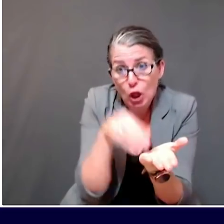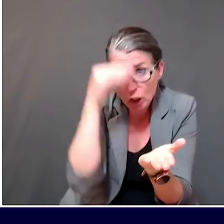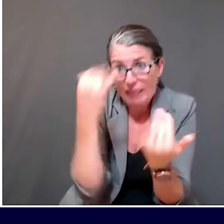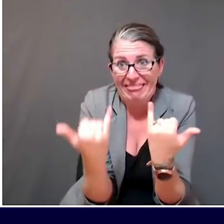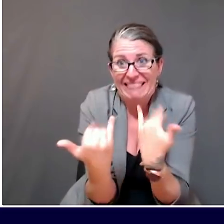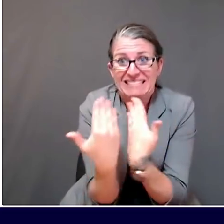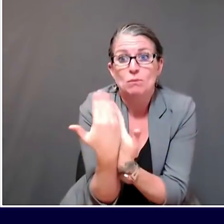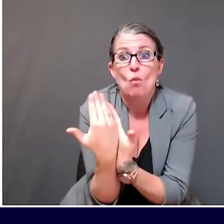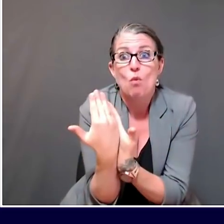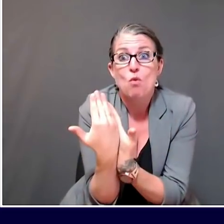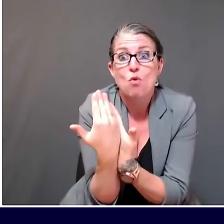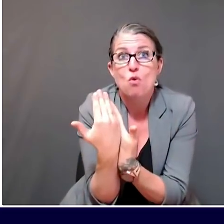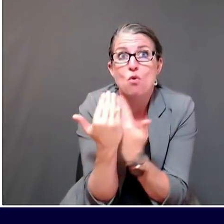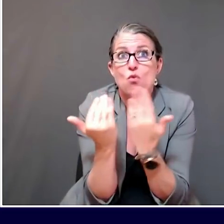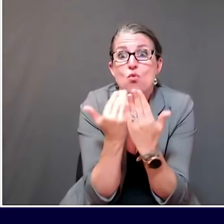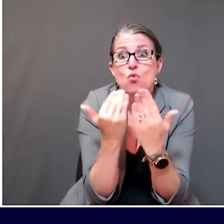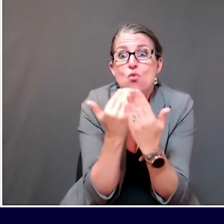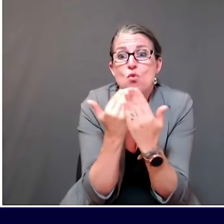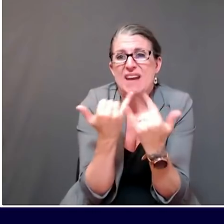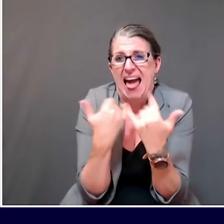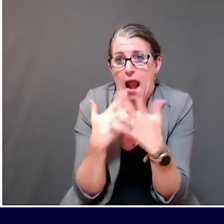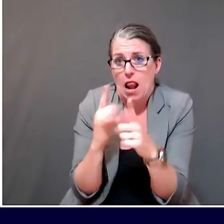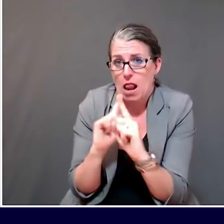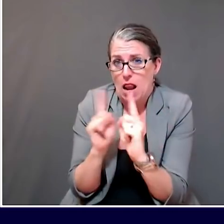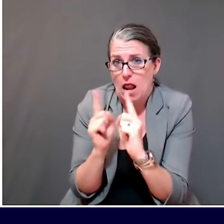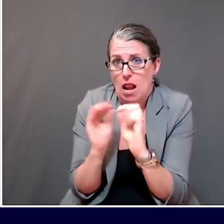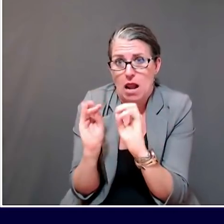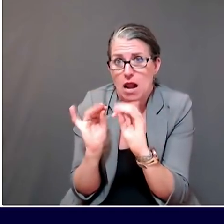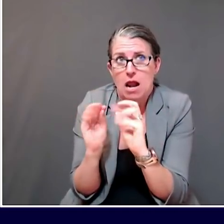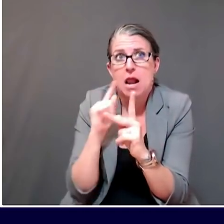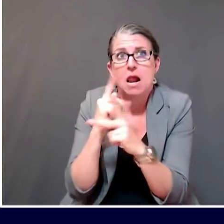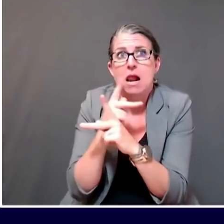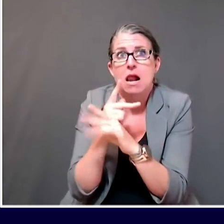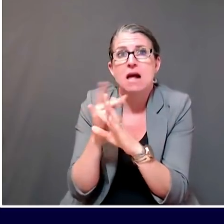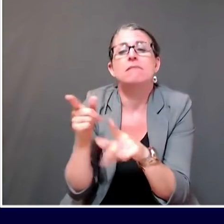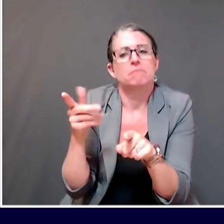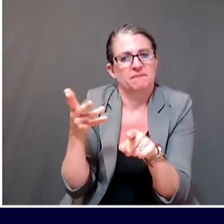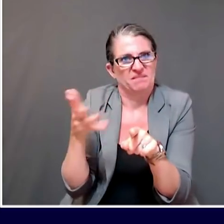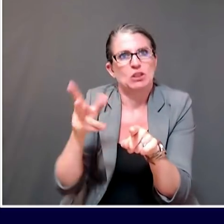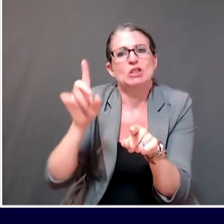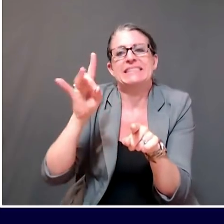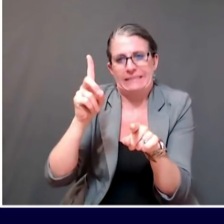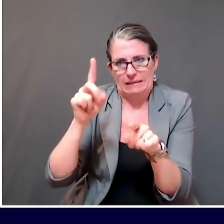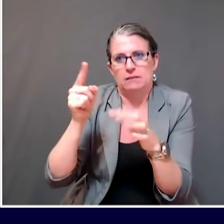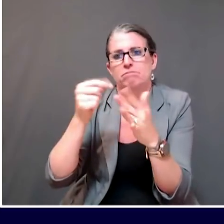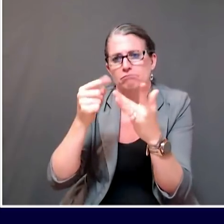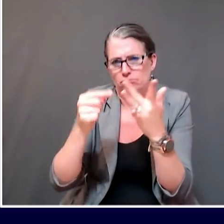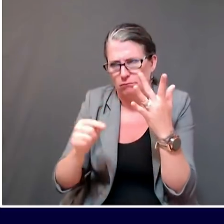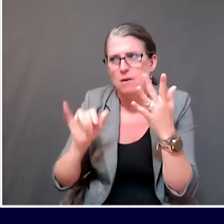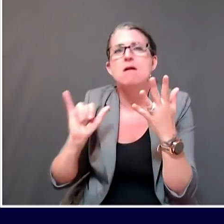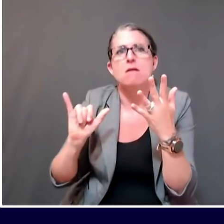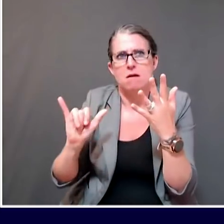what the steps that they took were once they were notified. I'll have more to report on that over the next day or two. But in terms of